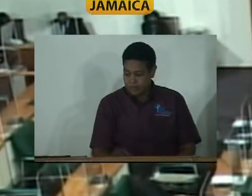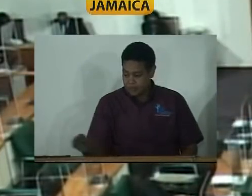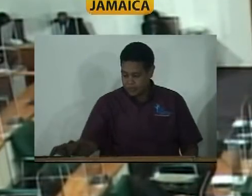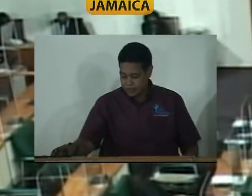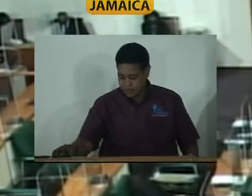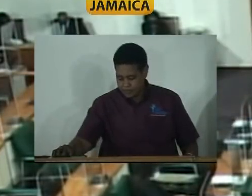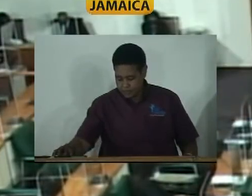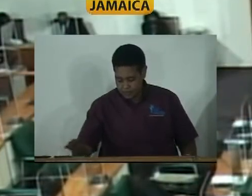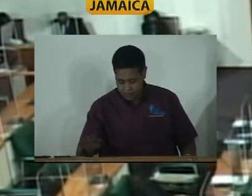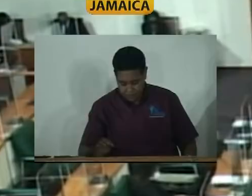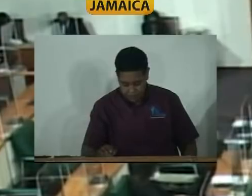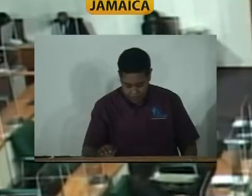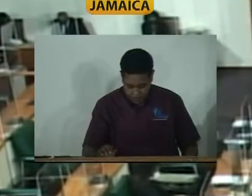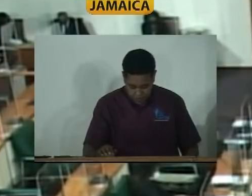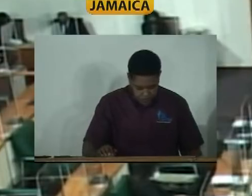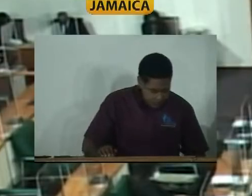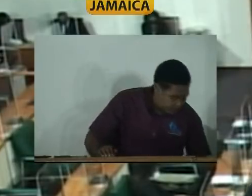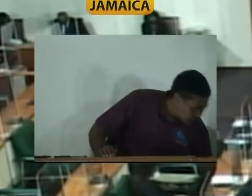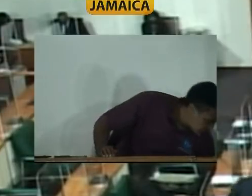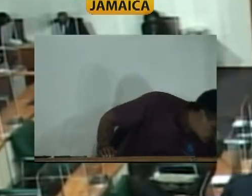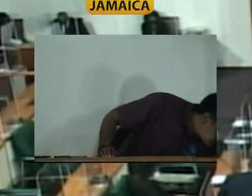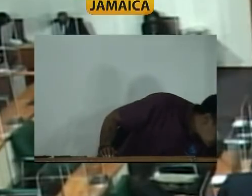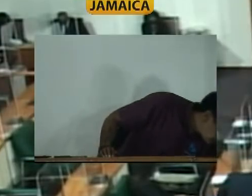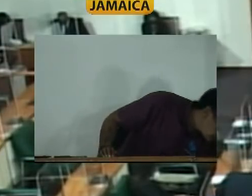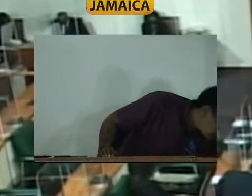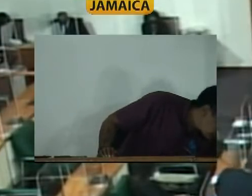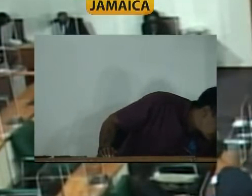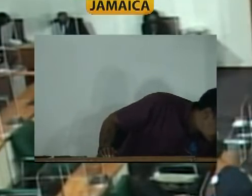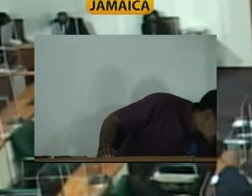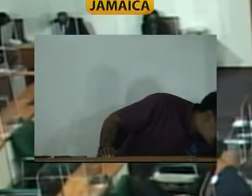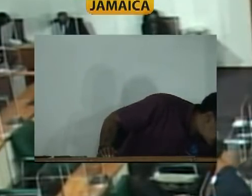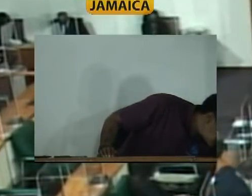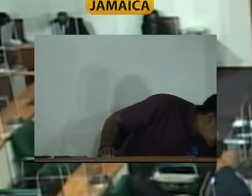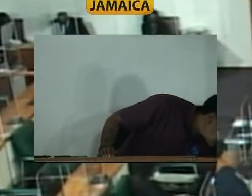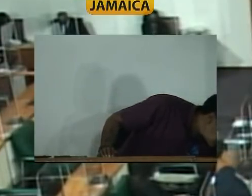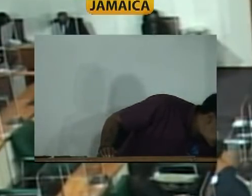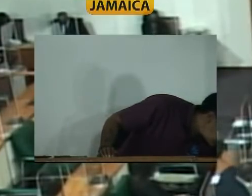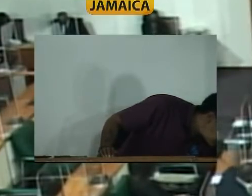Thank you, Senator Crawford.